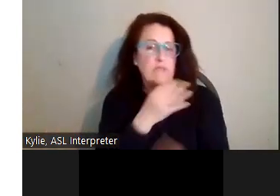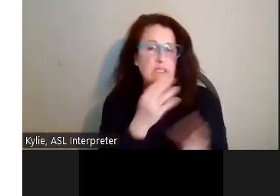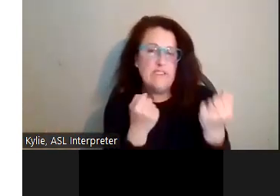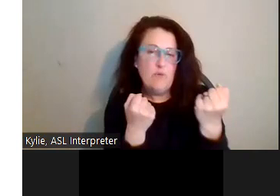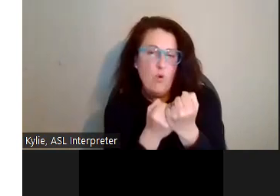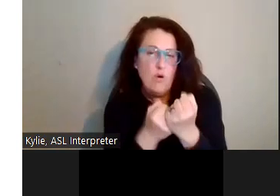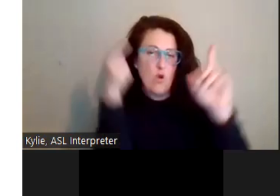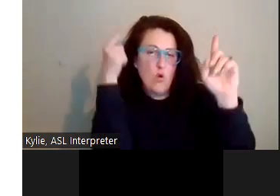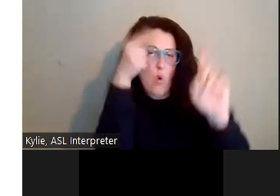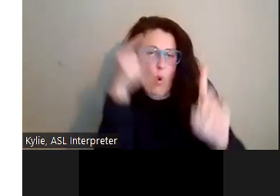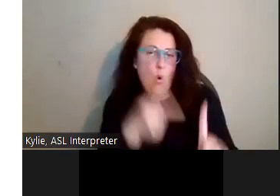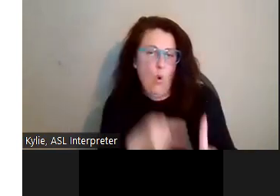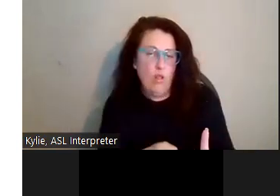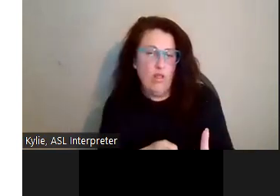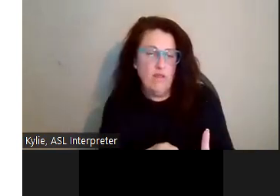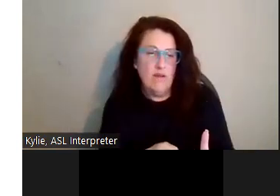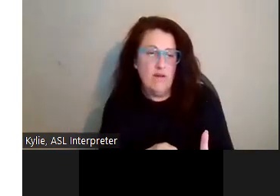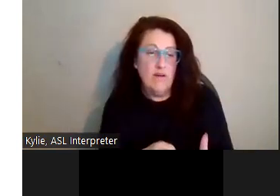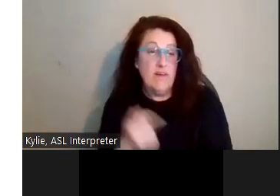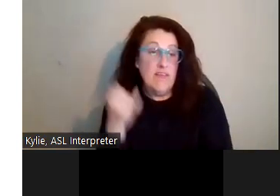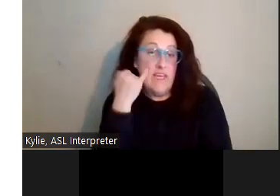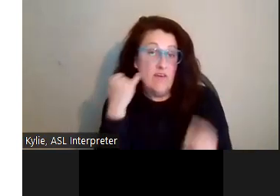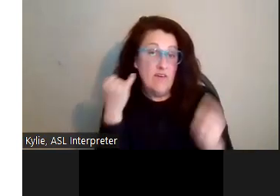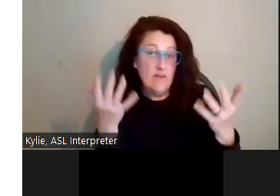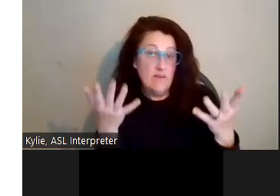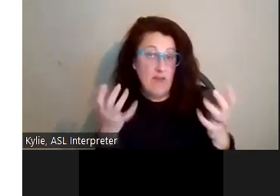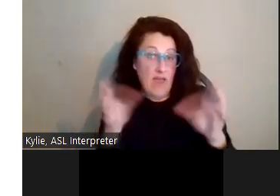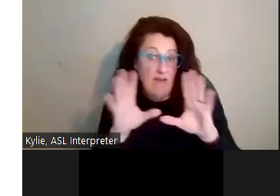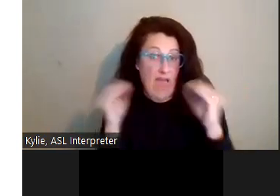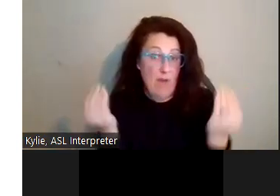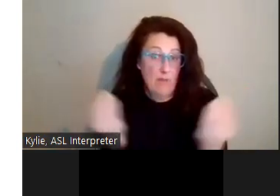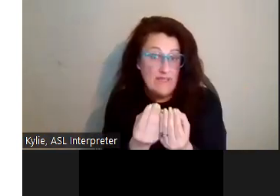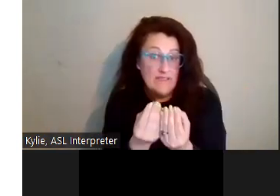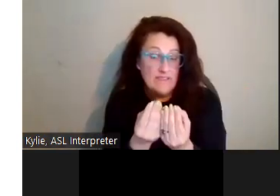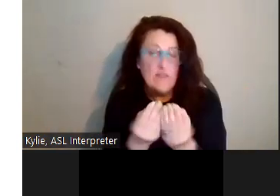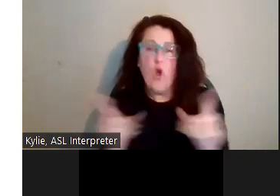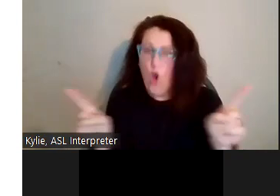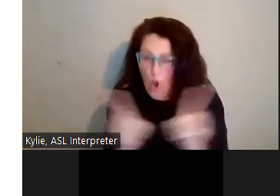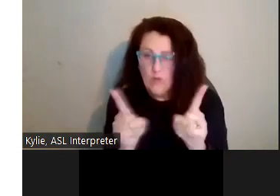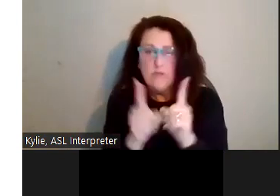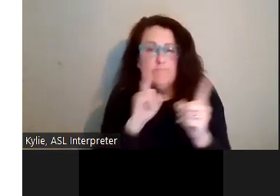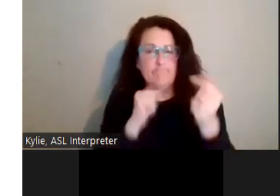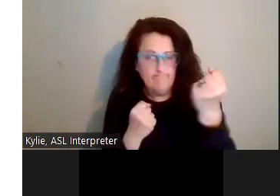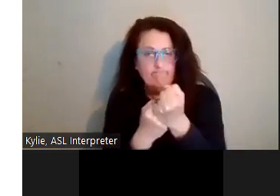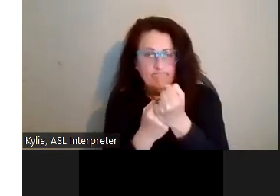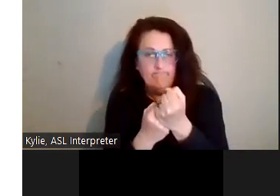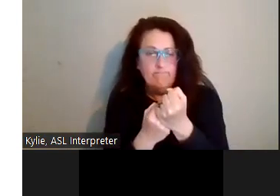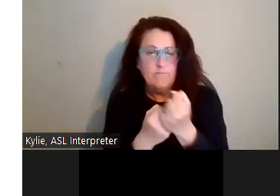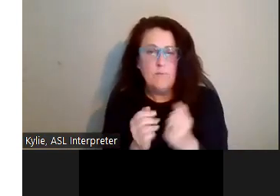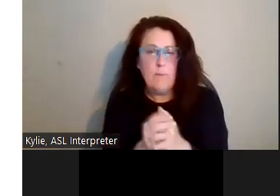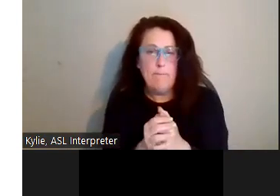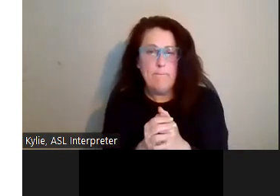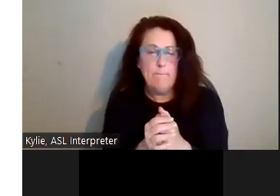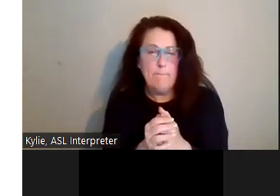goal. And if NextGeners want, their families can receive support from the team. We